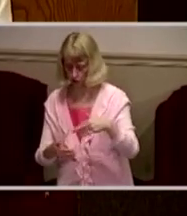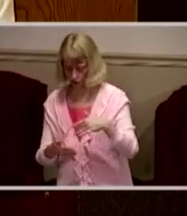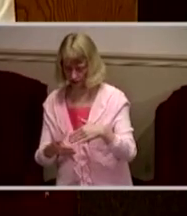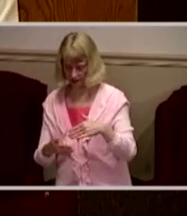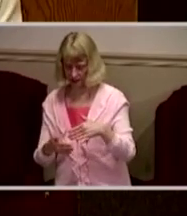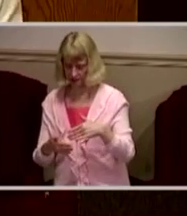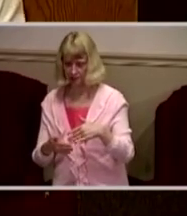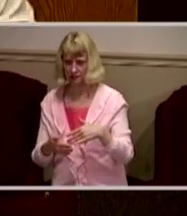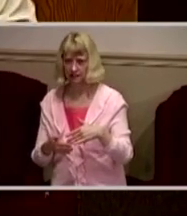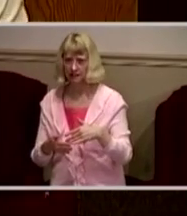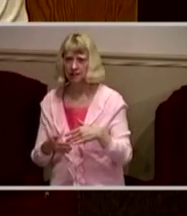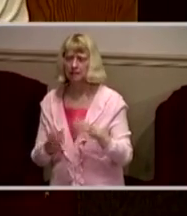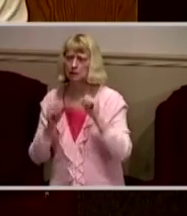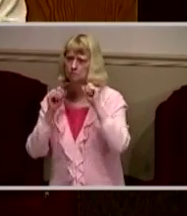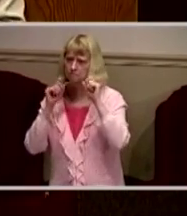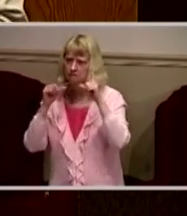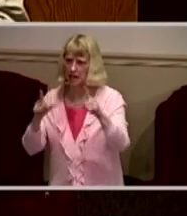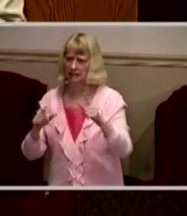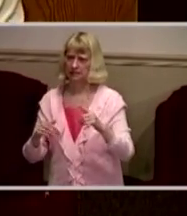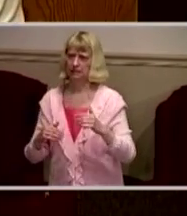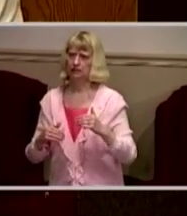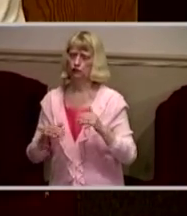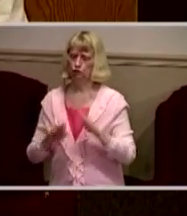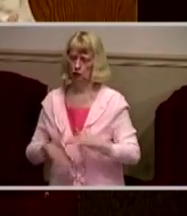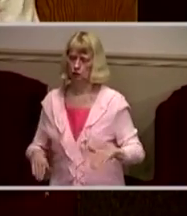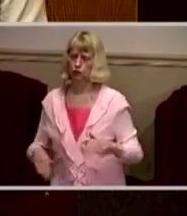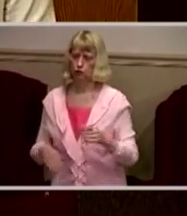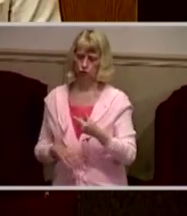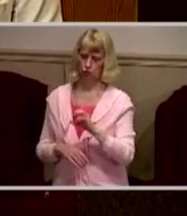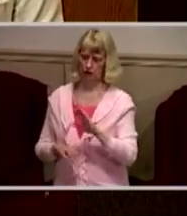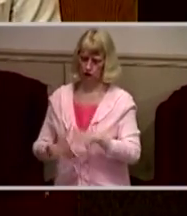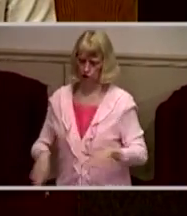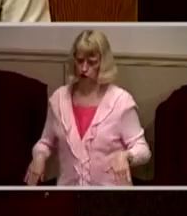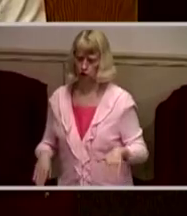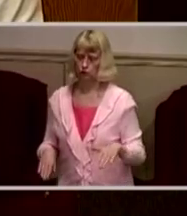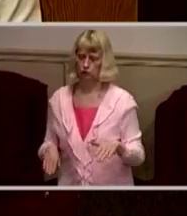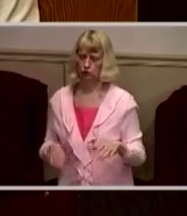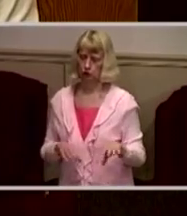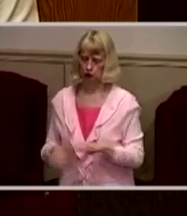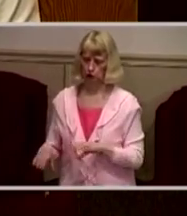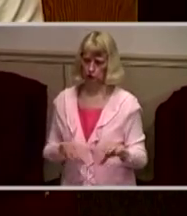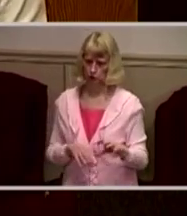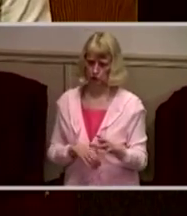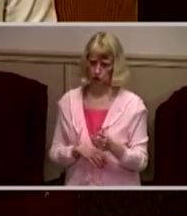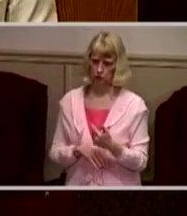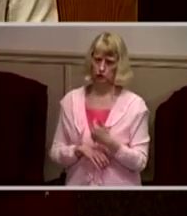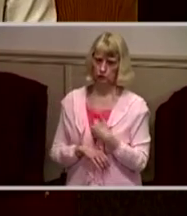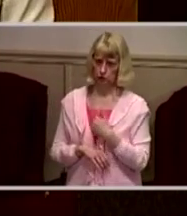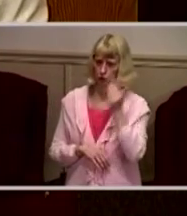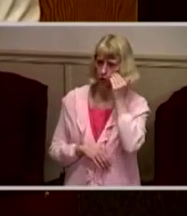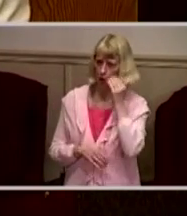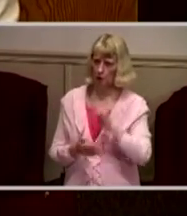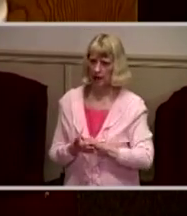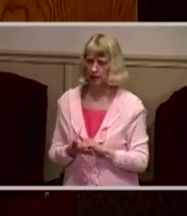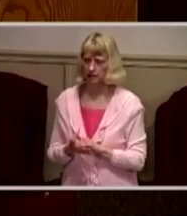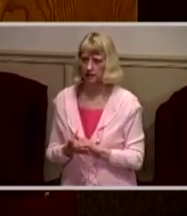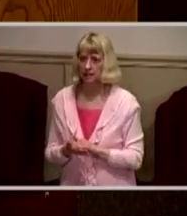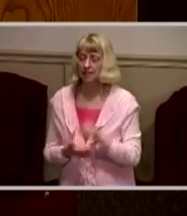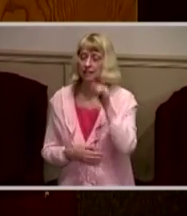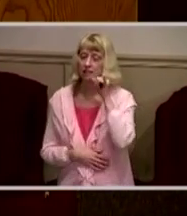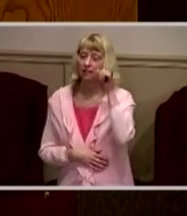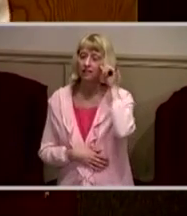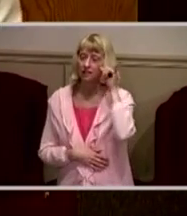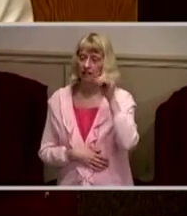of God. By the way, it's amazing what young people and grandchildren do to you. Ever think about that?